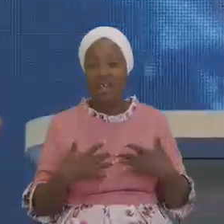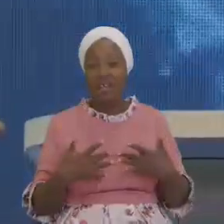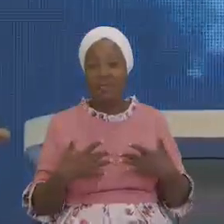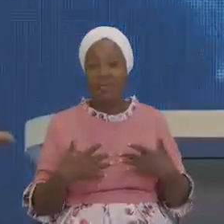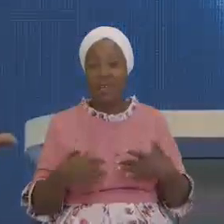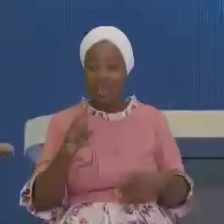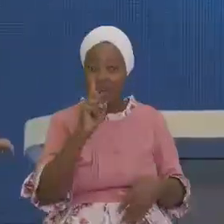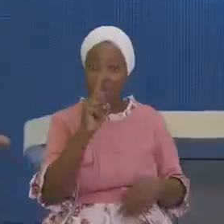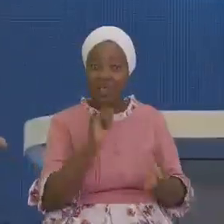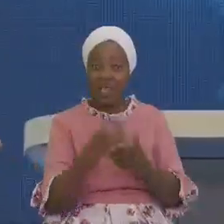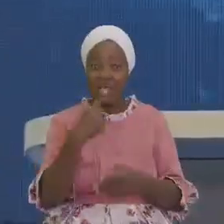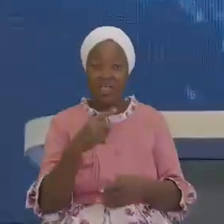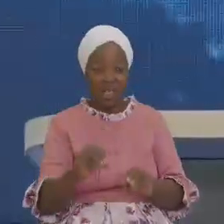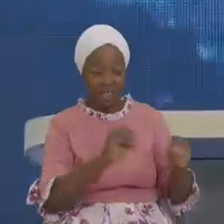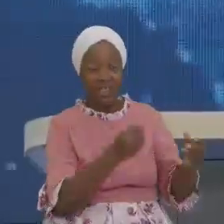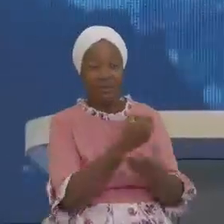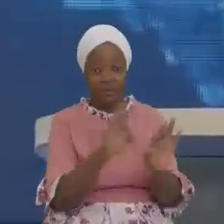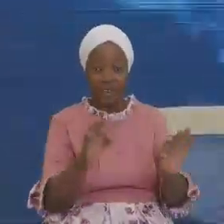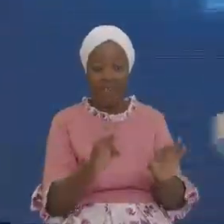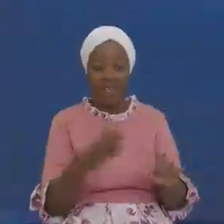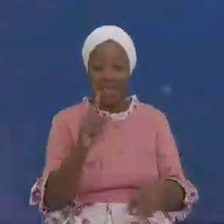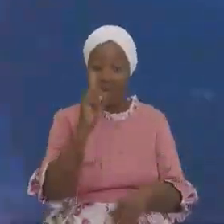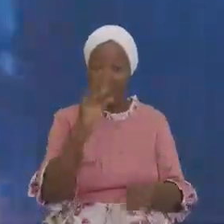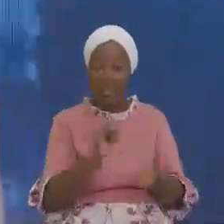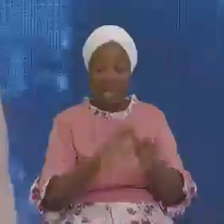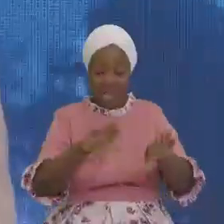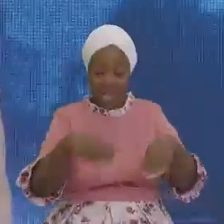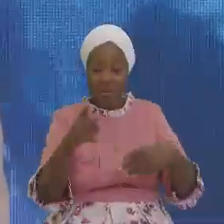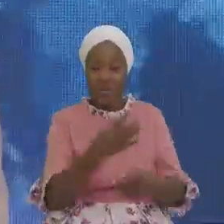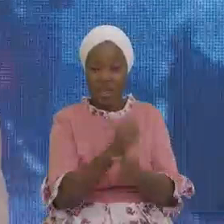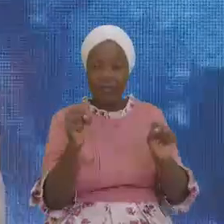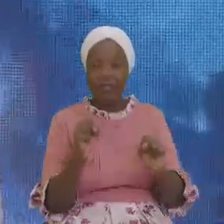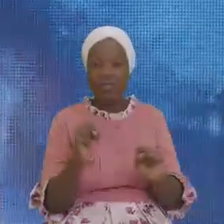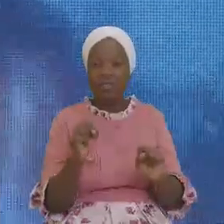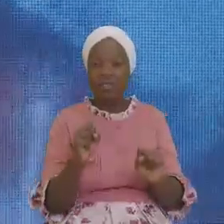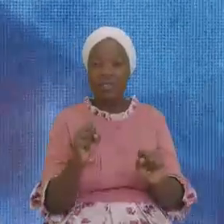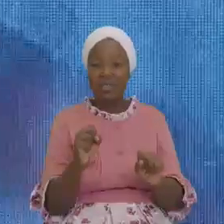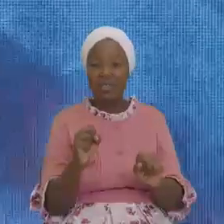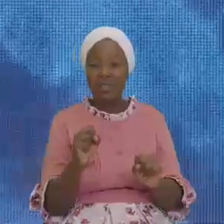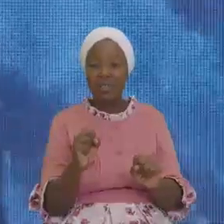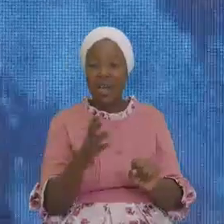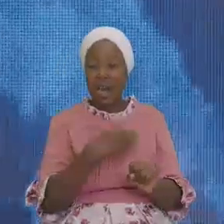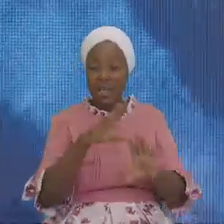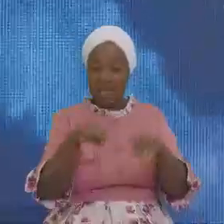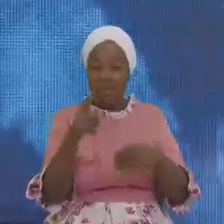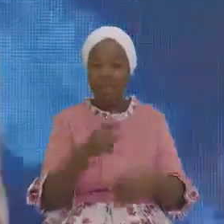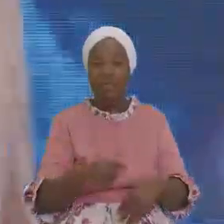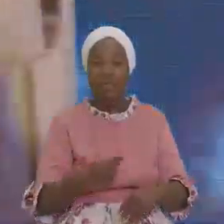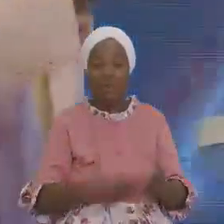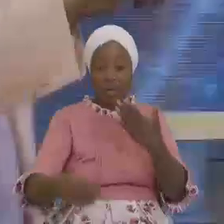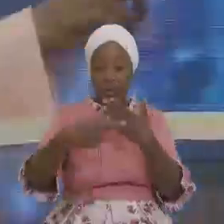that sets free, the one that gives you salvation and gives you